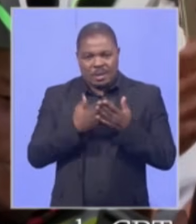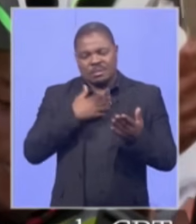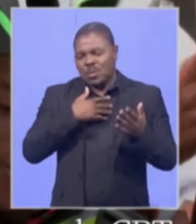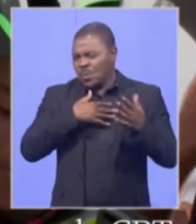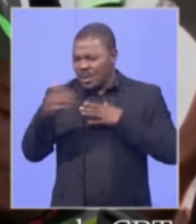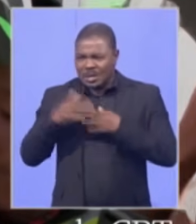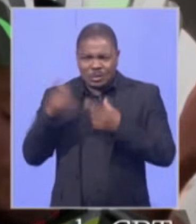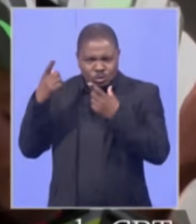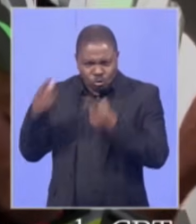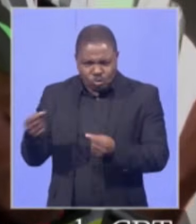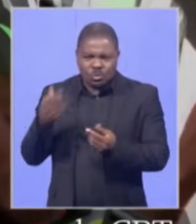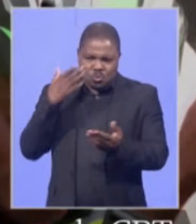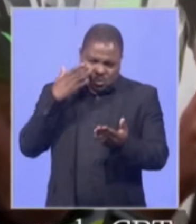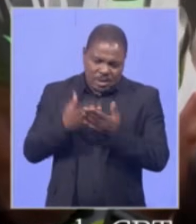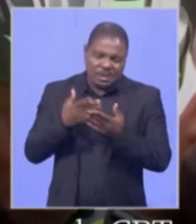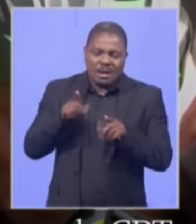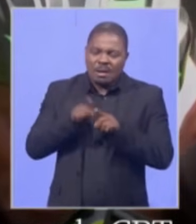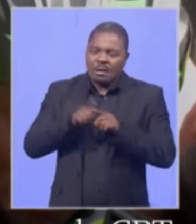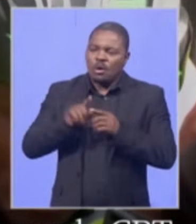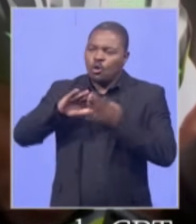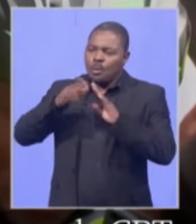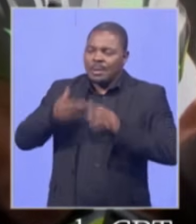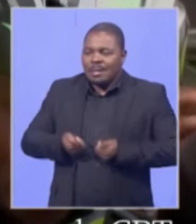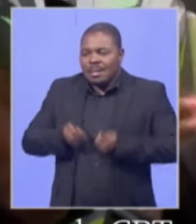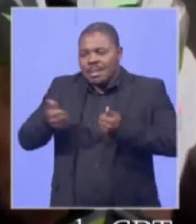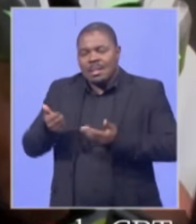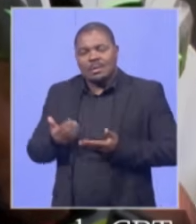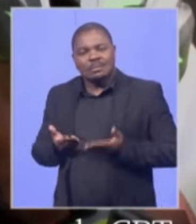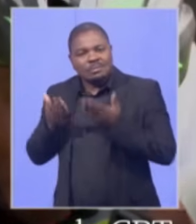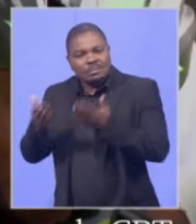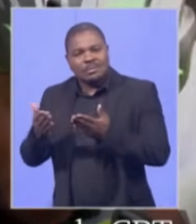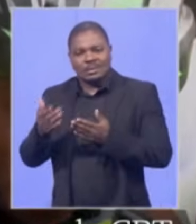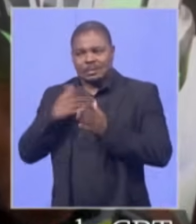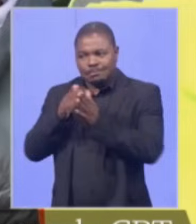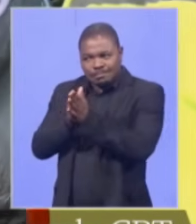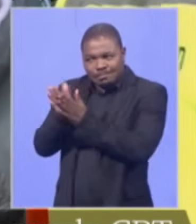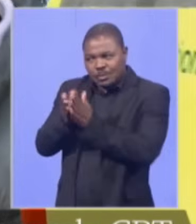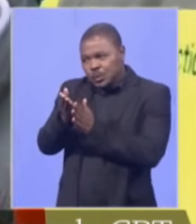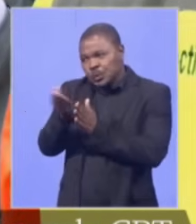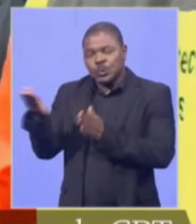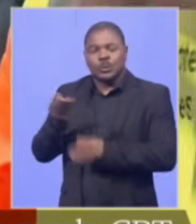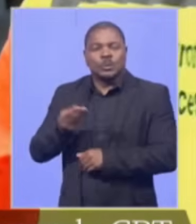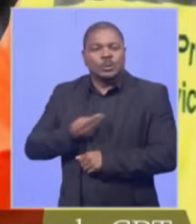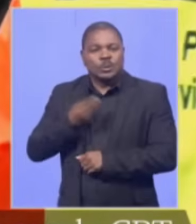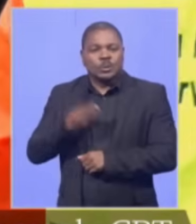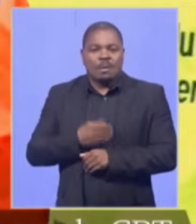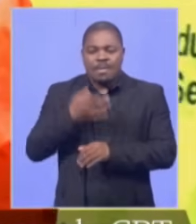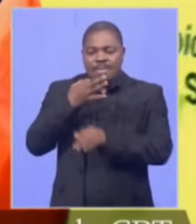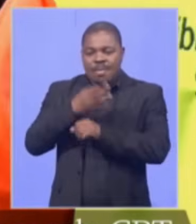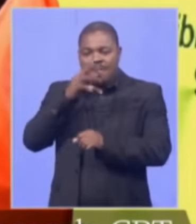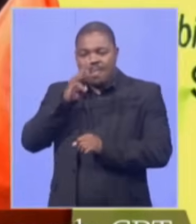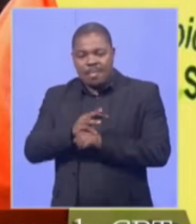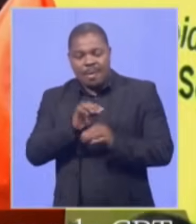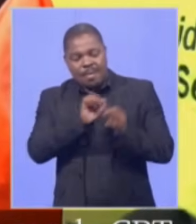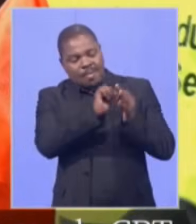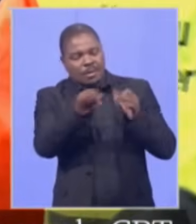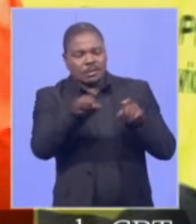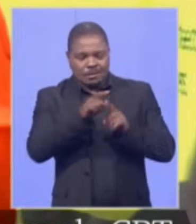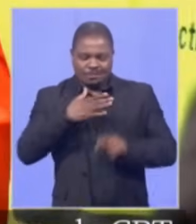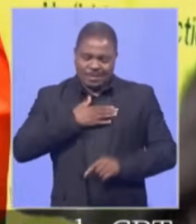they are doing which is bad to the community. That's our motivation to the youth. Batswadi ba bona le bona ba ipeta